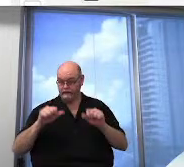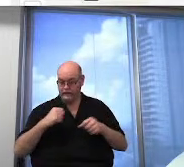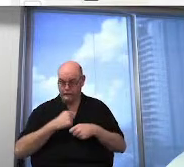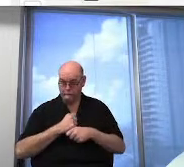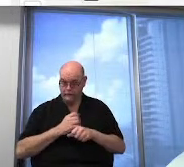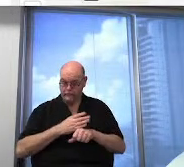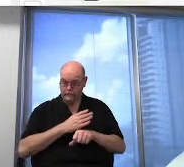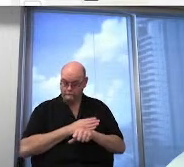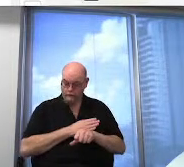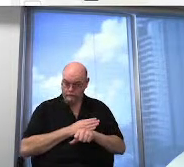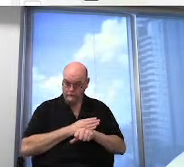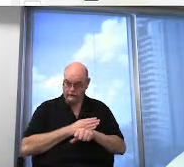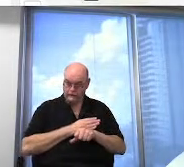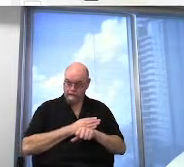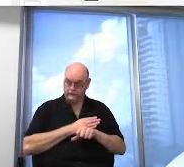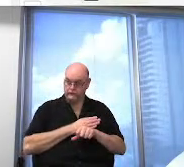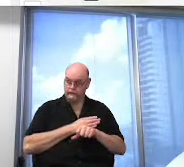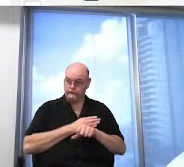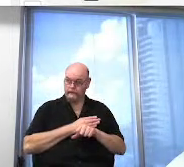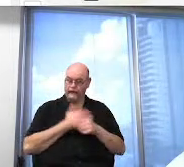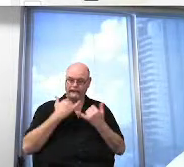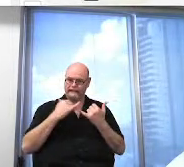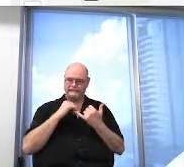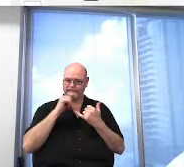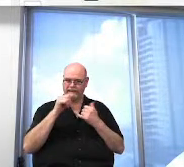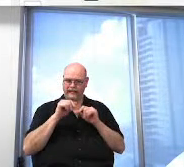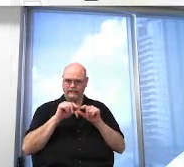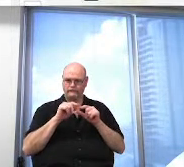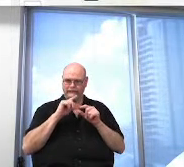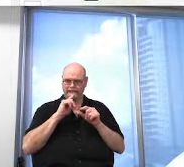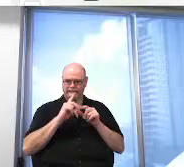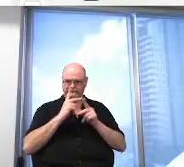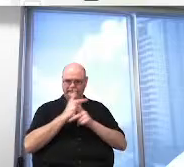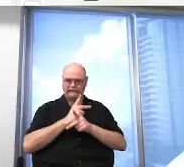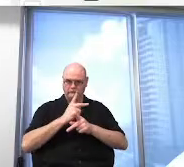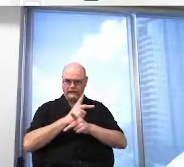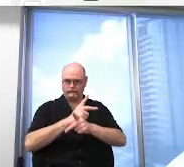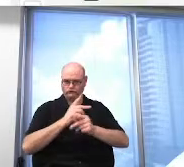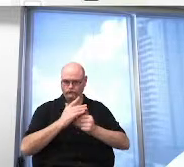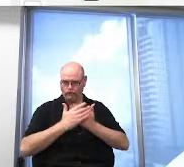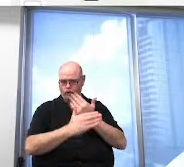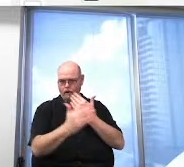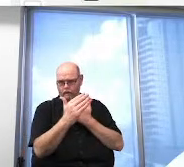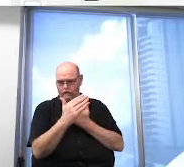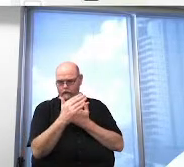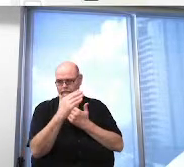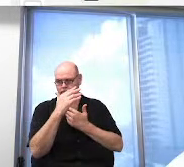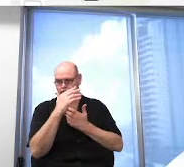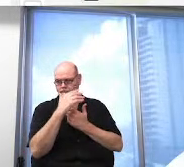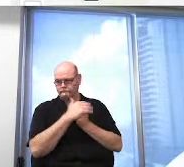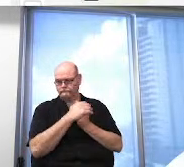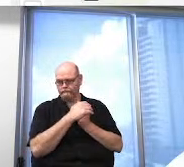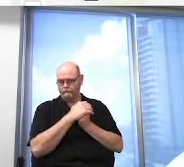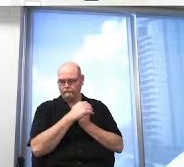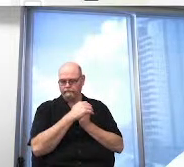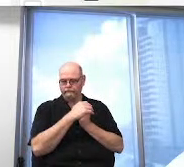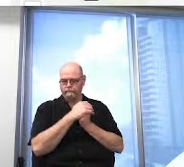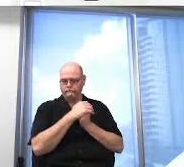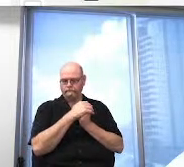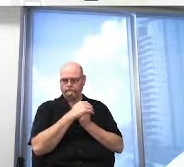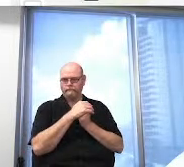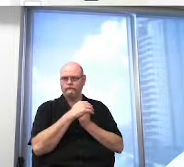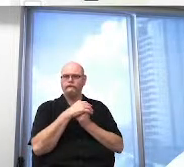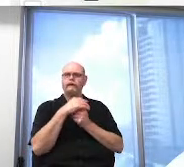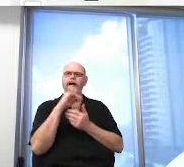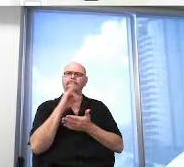then make that improvement. And the improvement is not linear; it's exponential mathematically, right? And oversimplifying it, I'm sorry, I don't mean to be